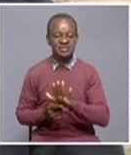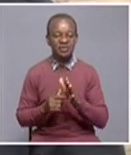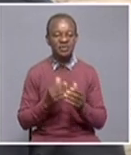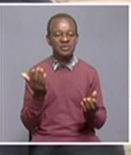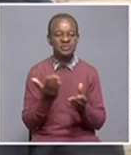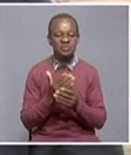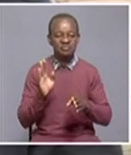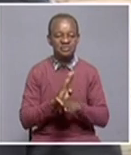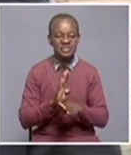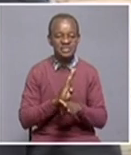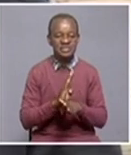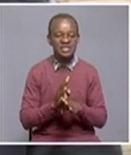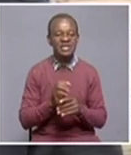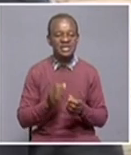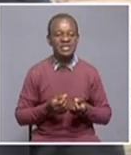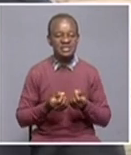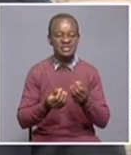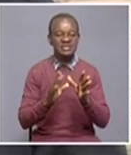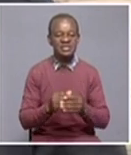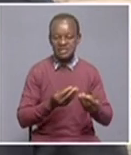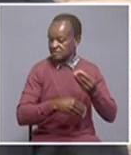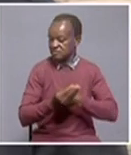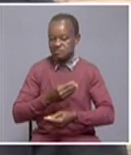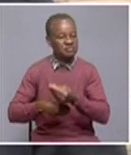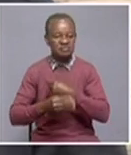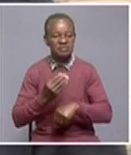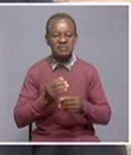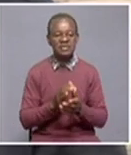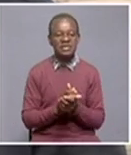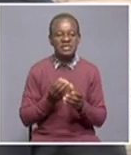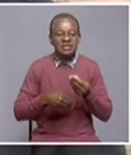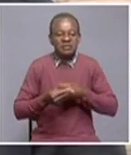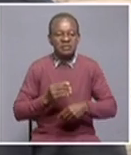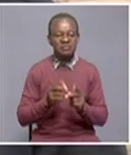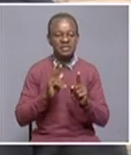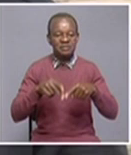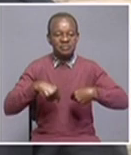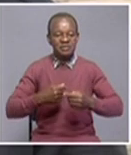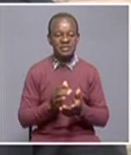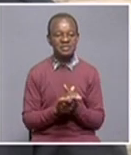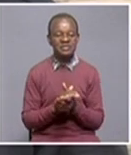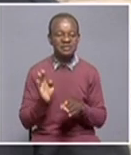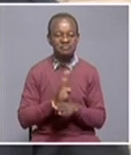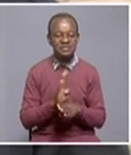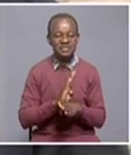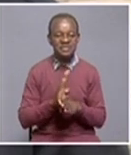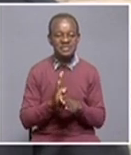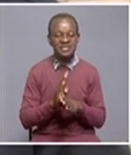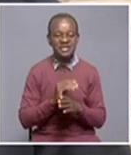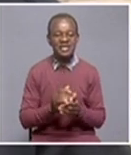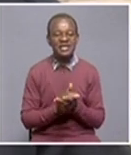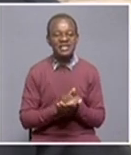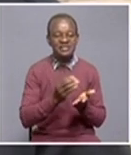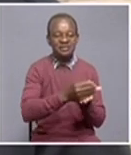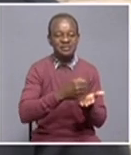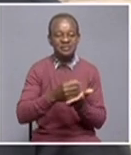in addition to that, there's also a sale of products here. Right. Meaning that different businesses are generating income, much needed